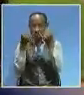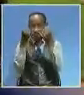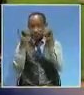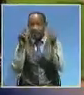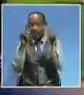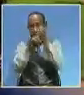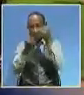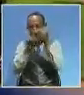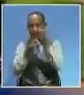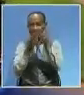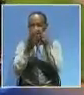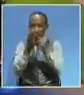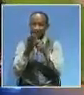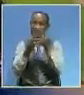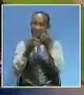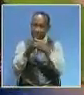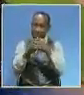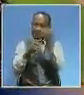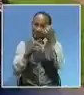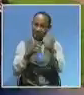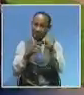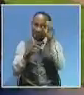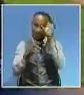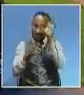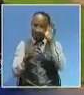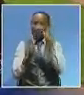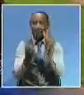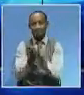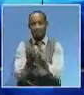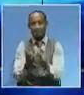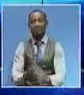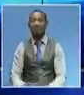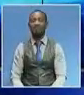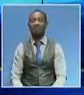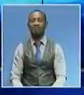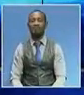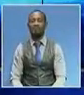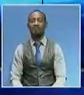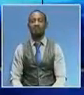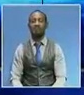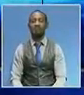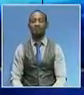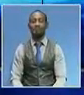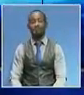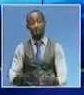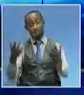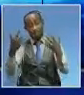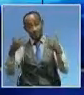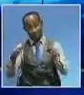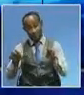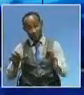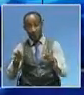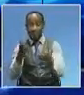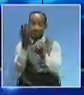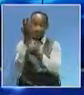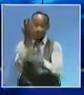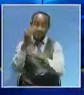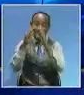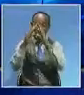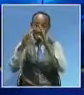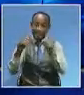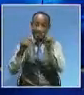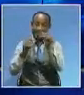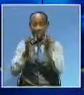Hanok Kasama, ZNBC News, in Lusaka. Now, State House has clarified that President